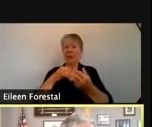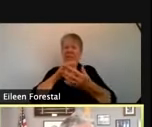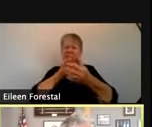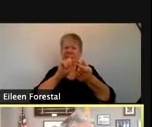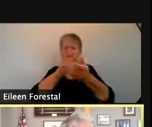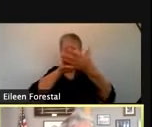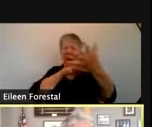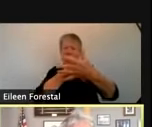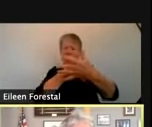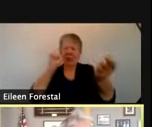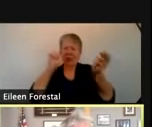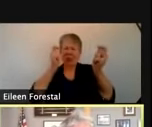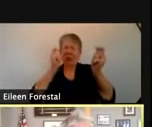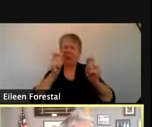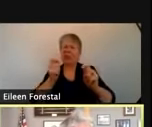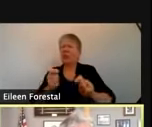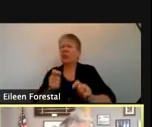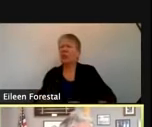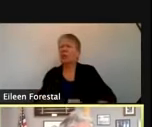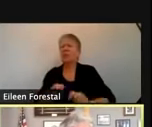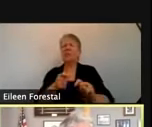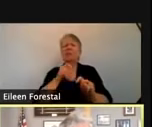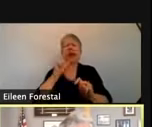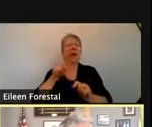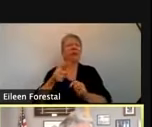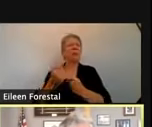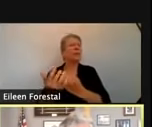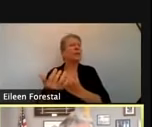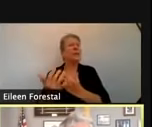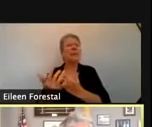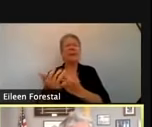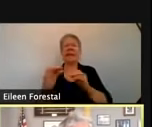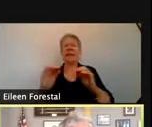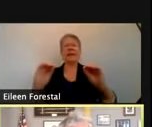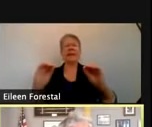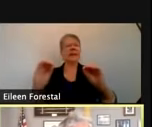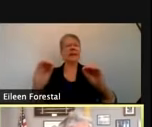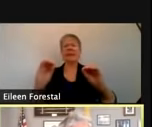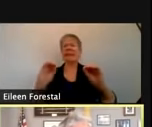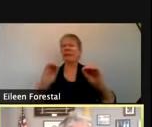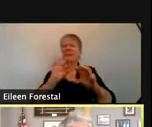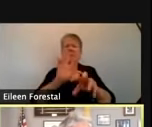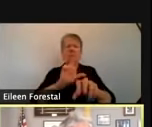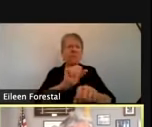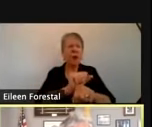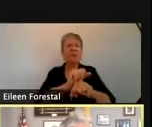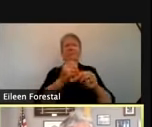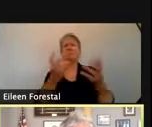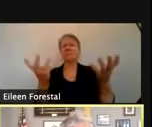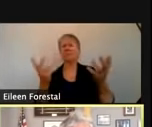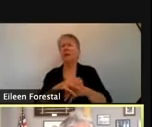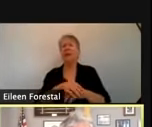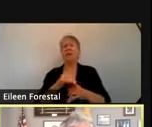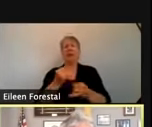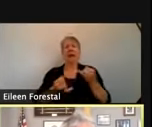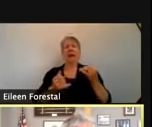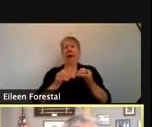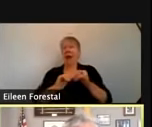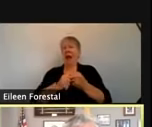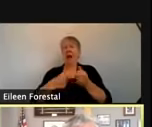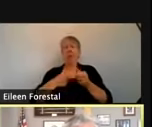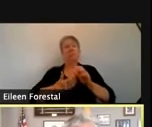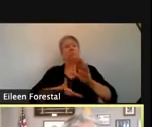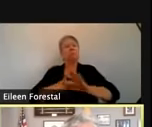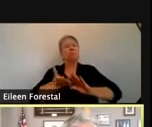appointments. The final piece was agency operations. We had to change the workflow in our agencies for safety